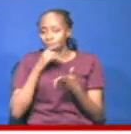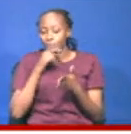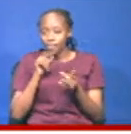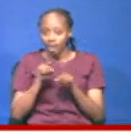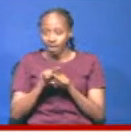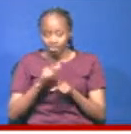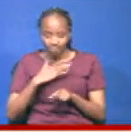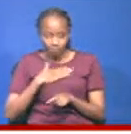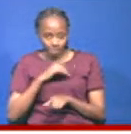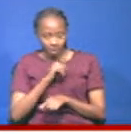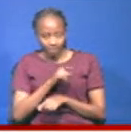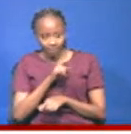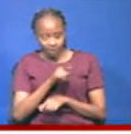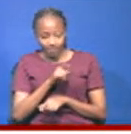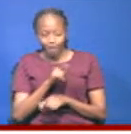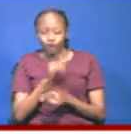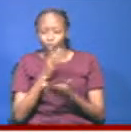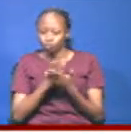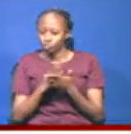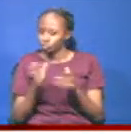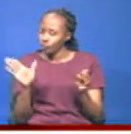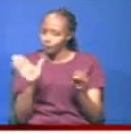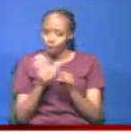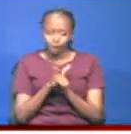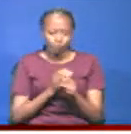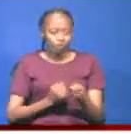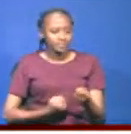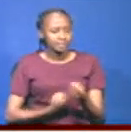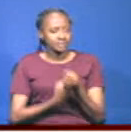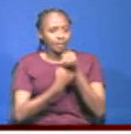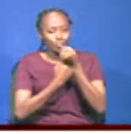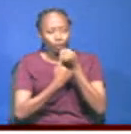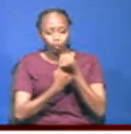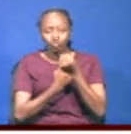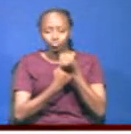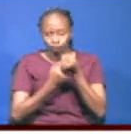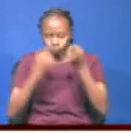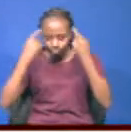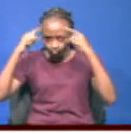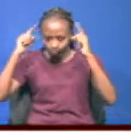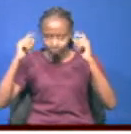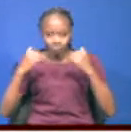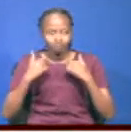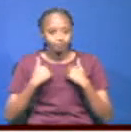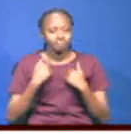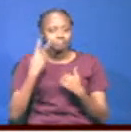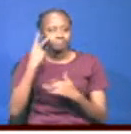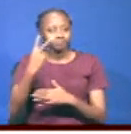our full support to realize your vision.